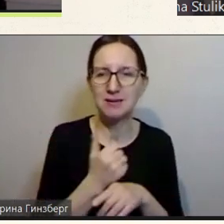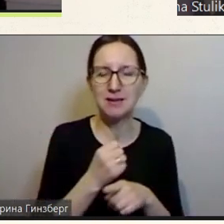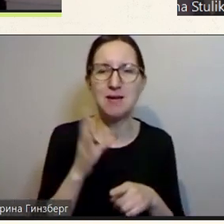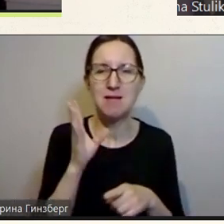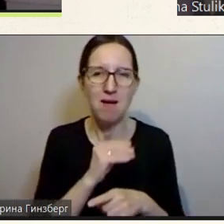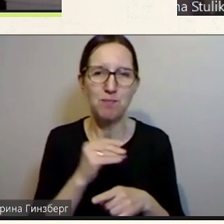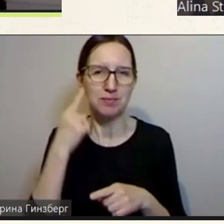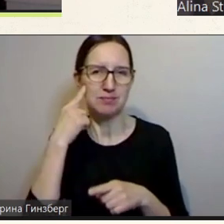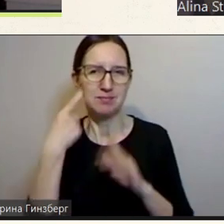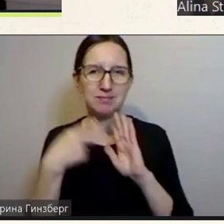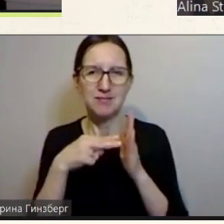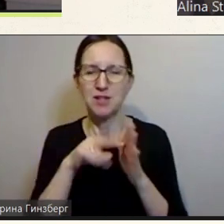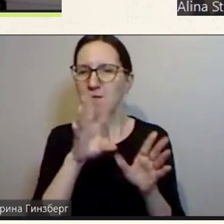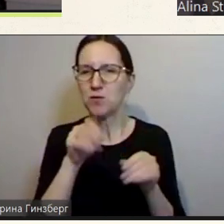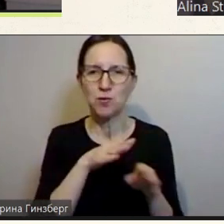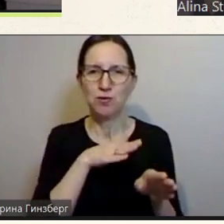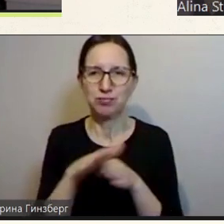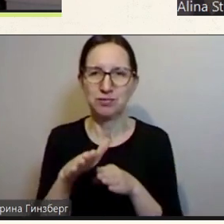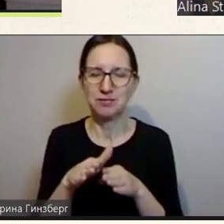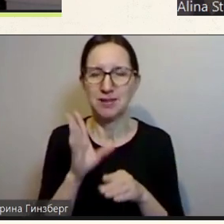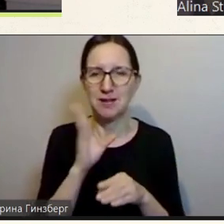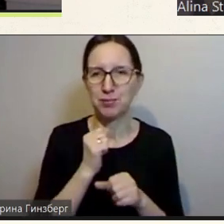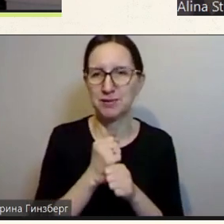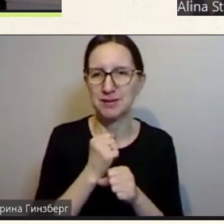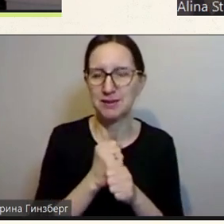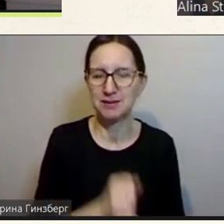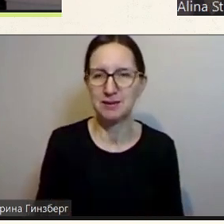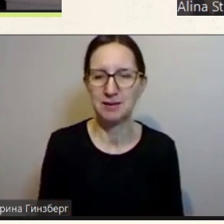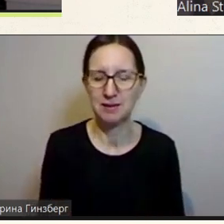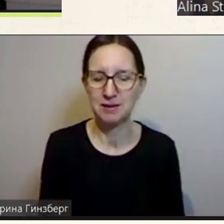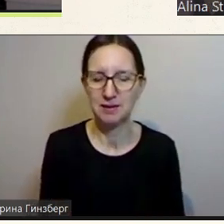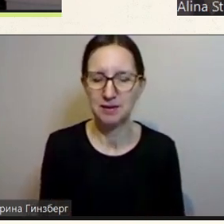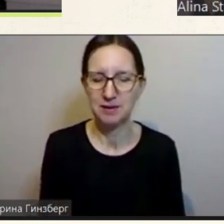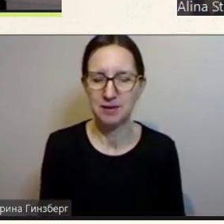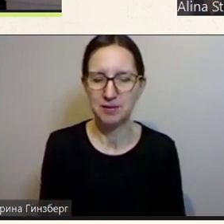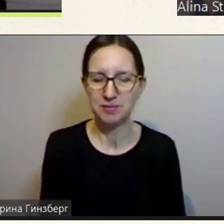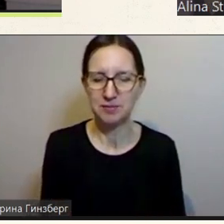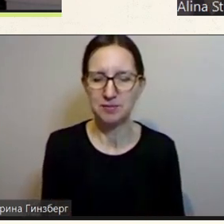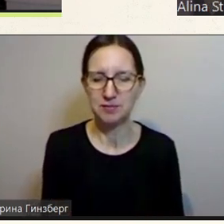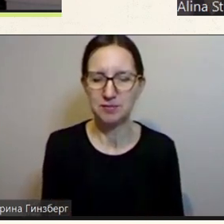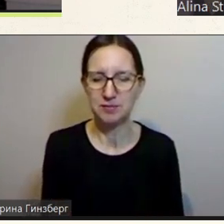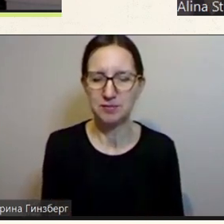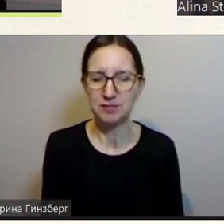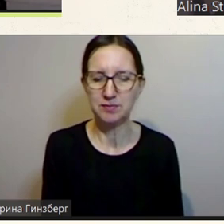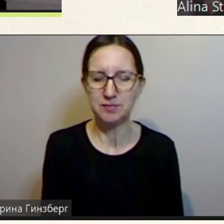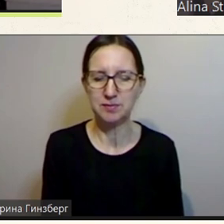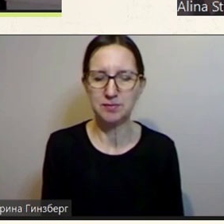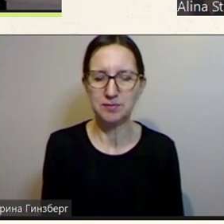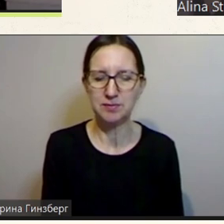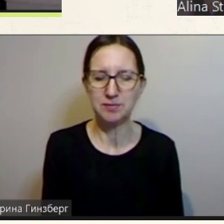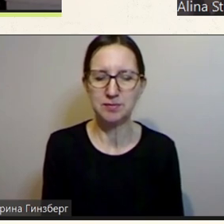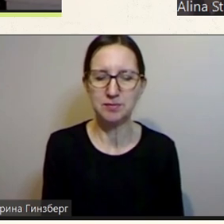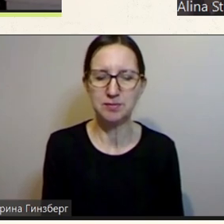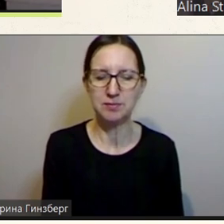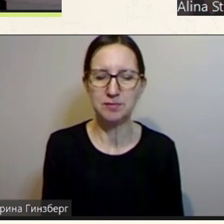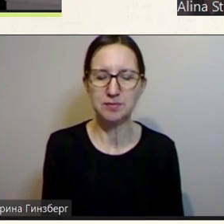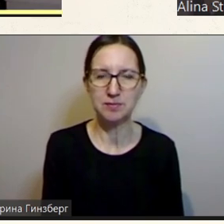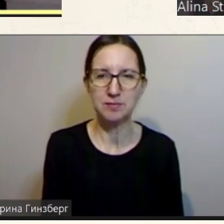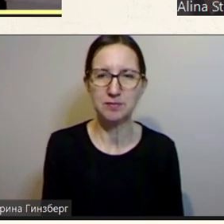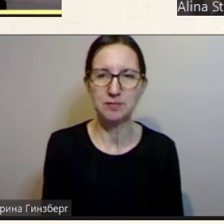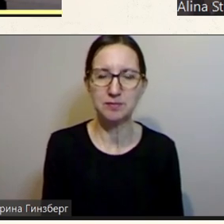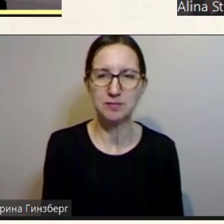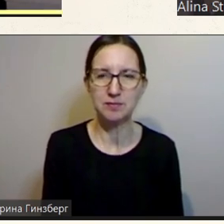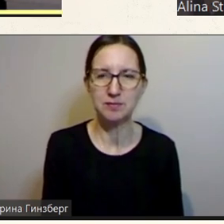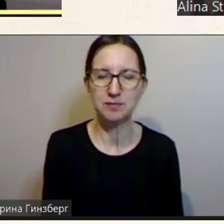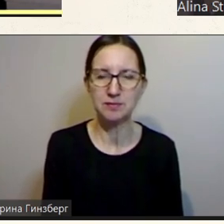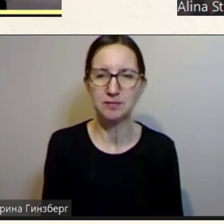because the technology became better. So have you ever found that a difficult thing, that technology was not good enough? Well, that's a lot